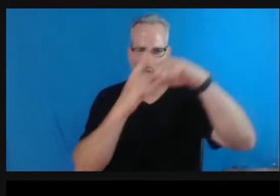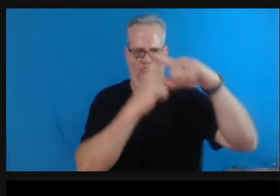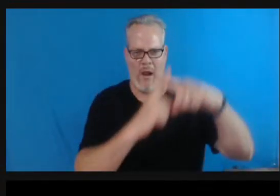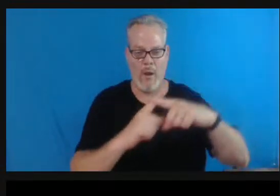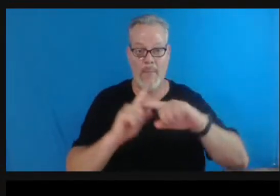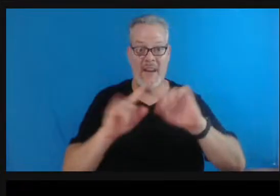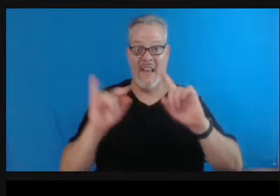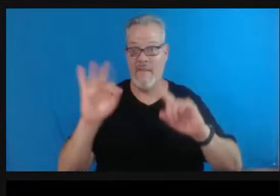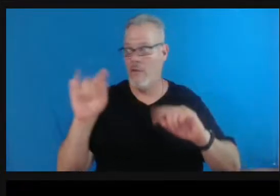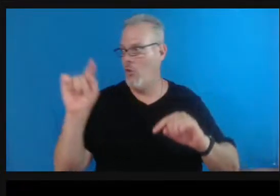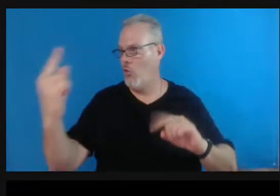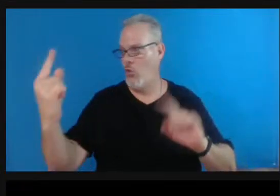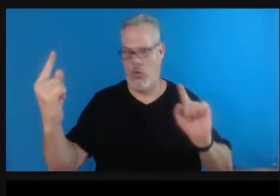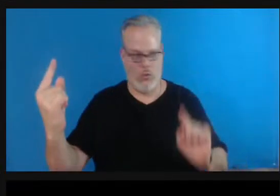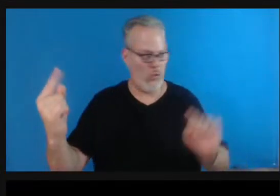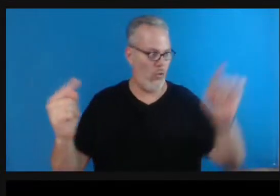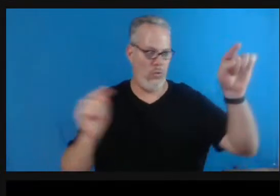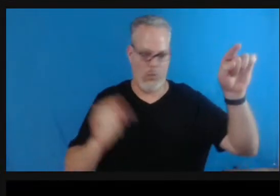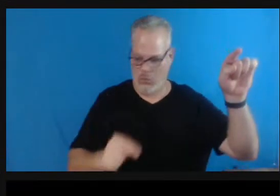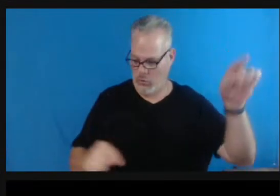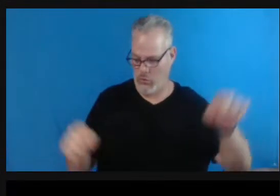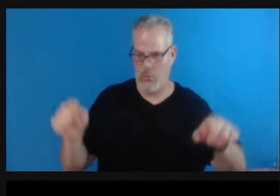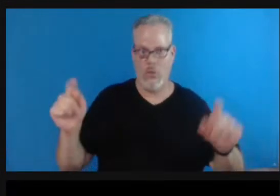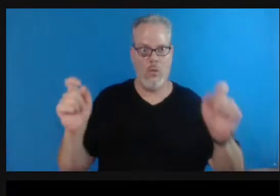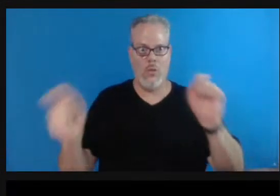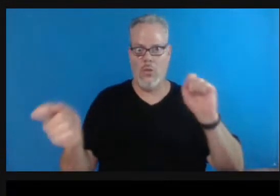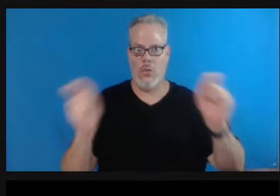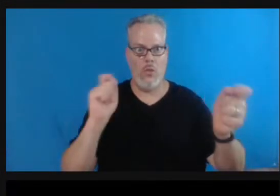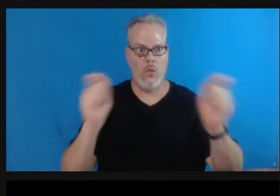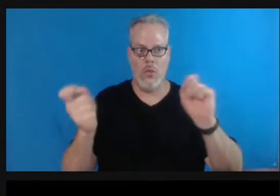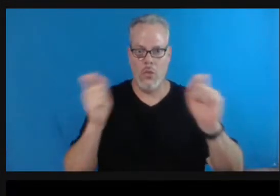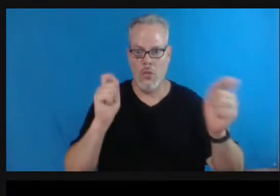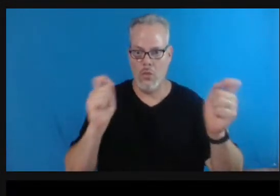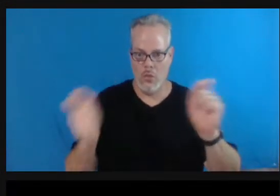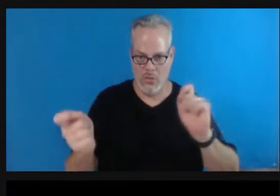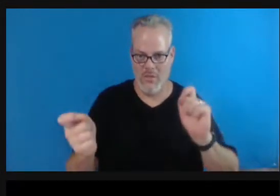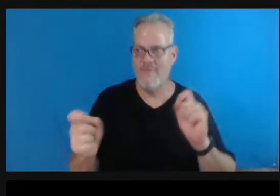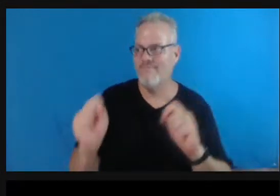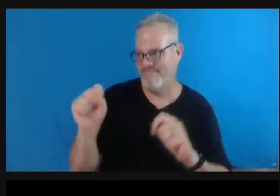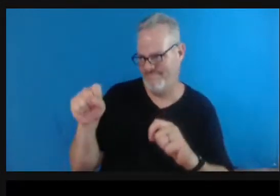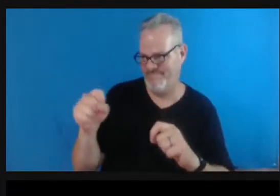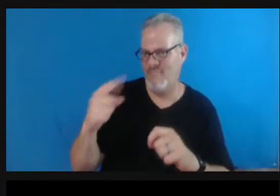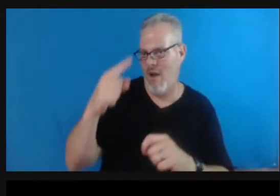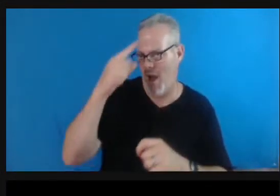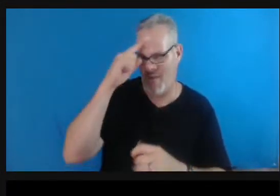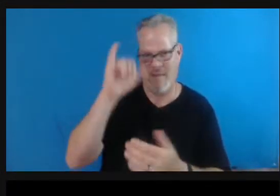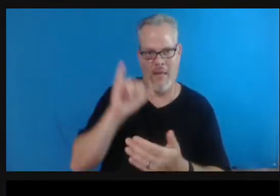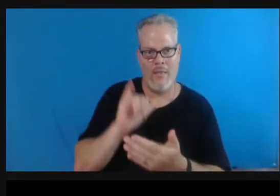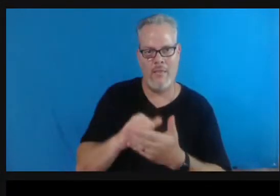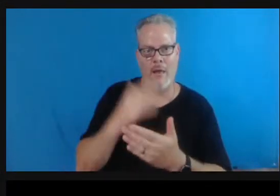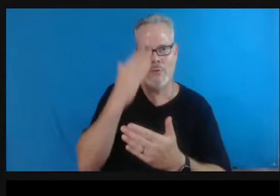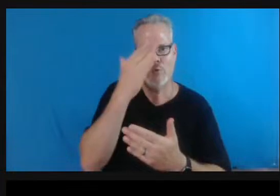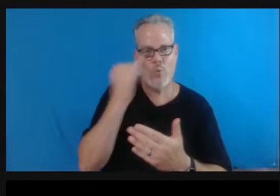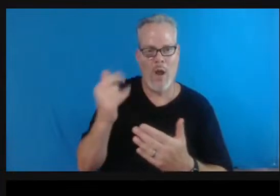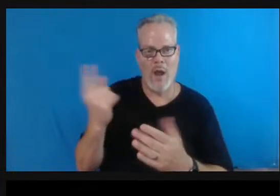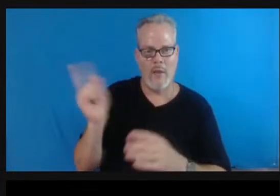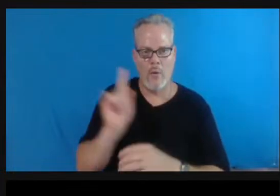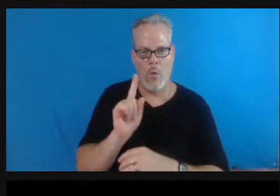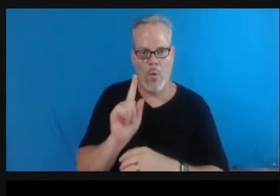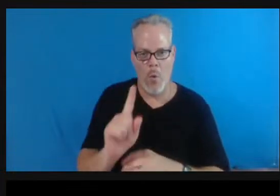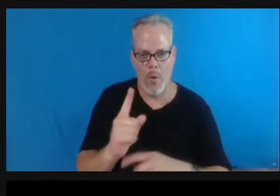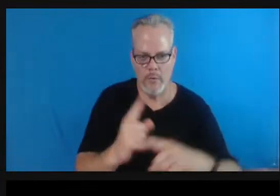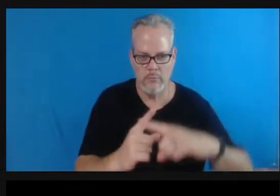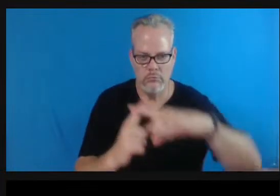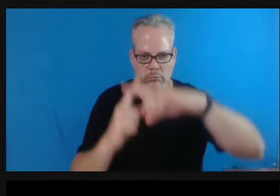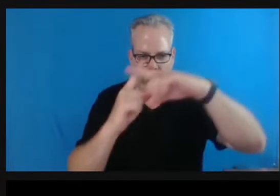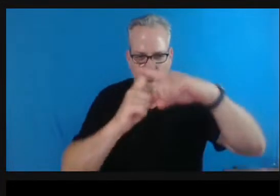stuff all the time, then they mean less. Yeah, so I think that's part of why they're going to this site as close as they can see with the laser rangefinder. Because from